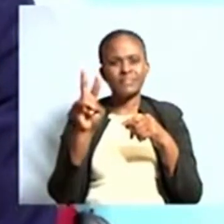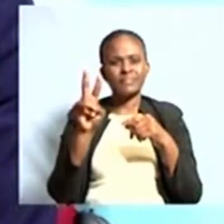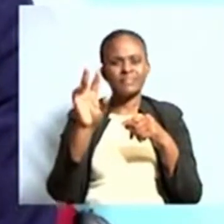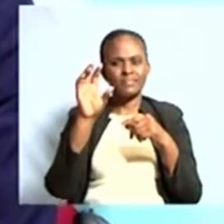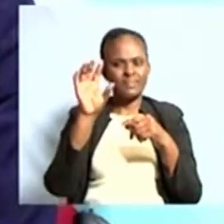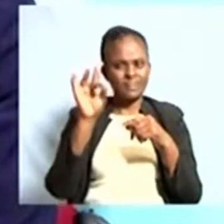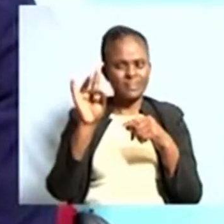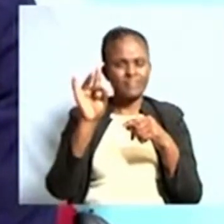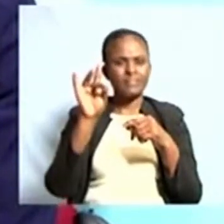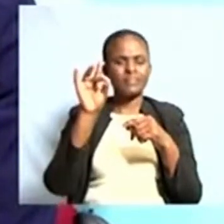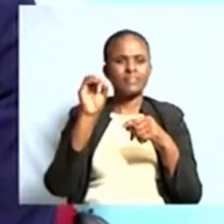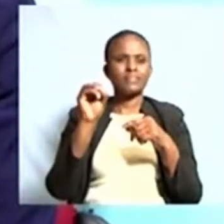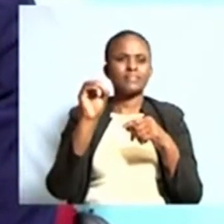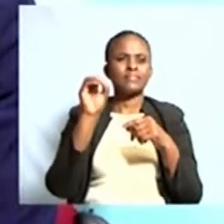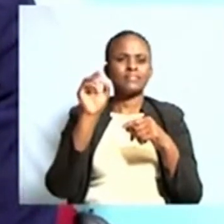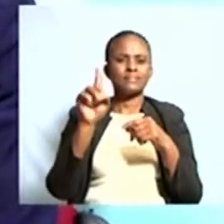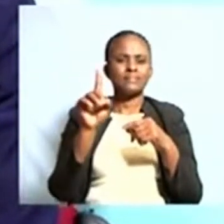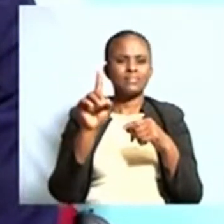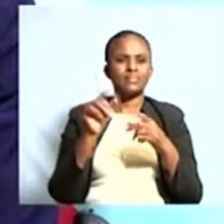772-801,